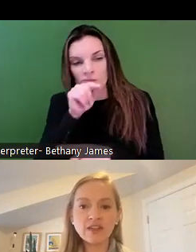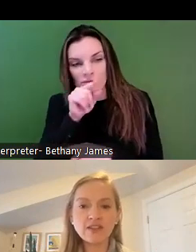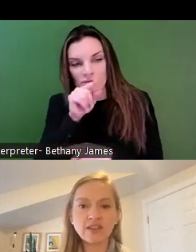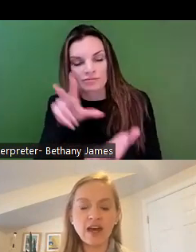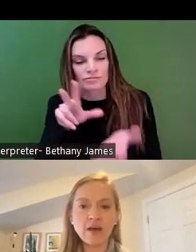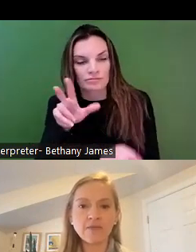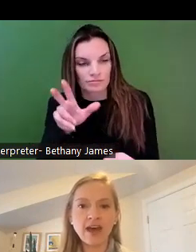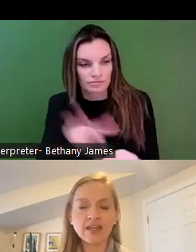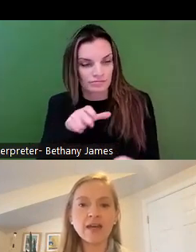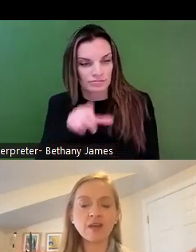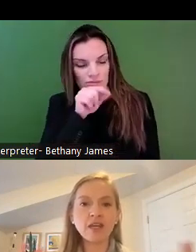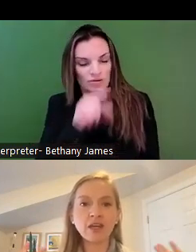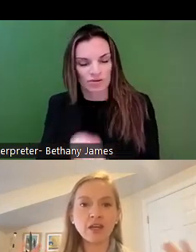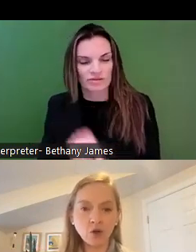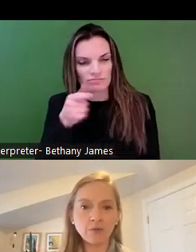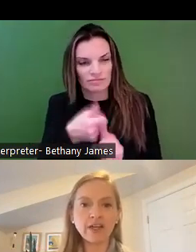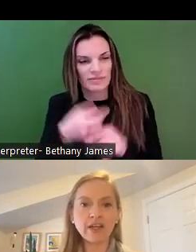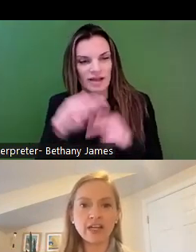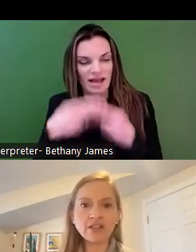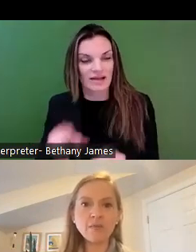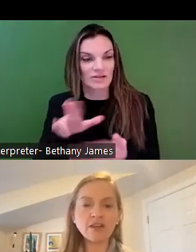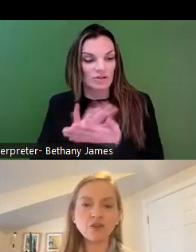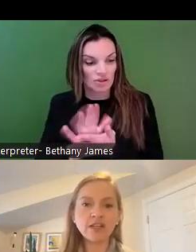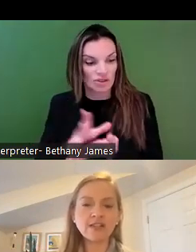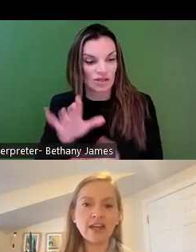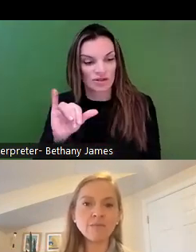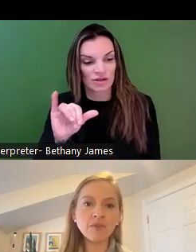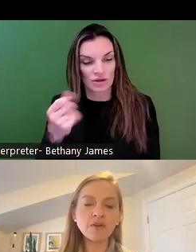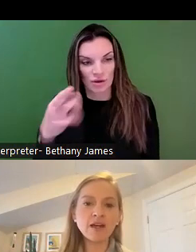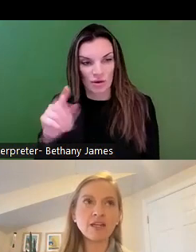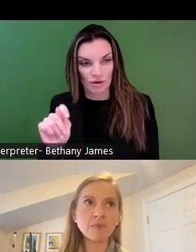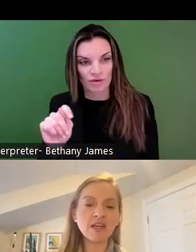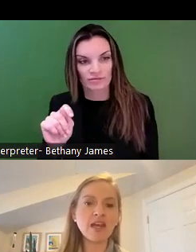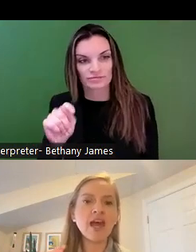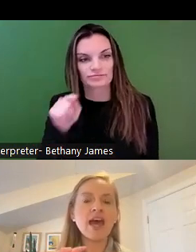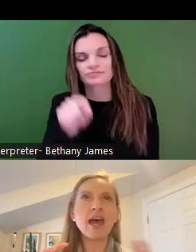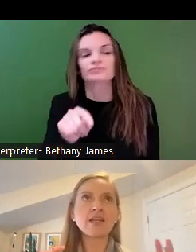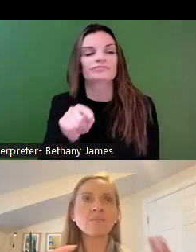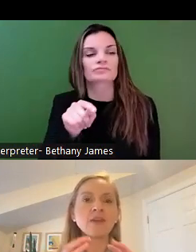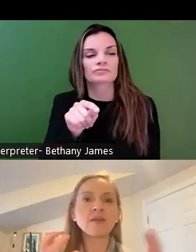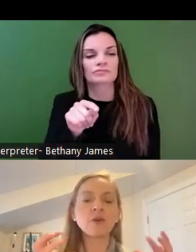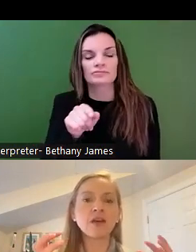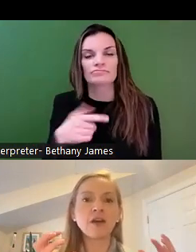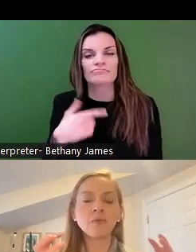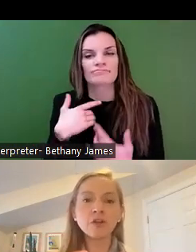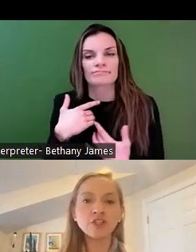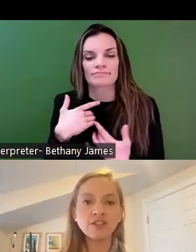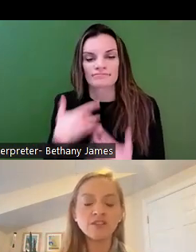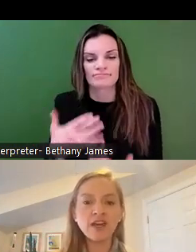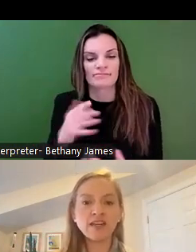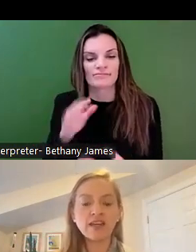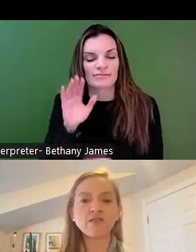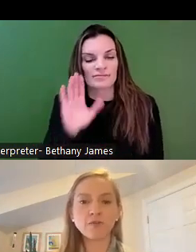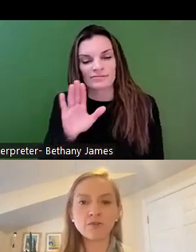are things that can be incorporated into the Mediterranean diet, but they're not going to be as big